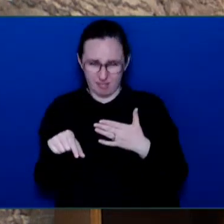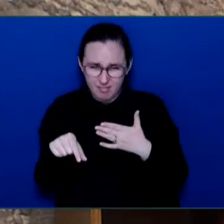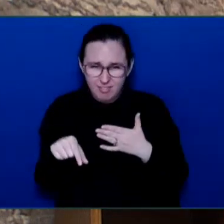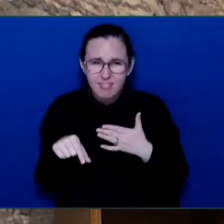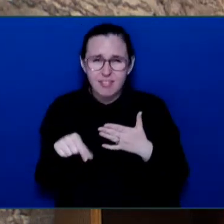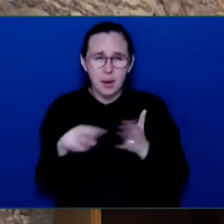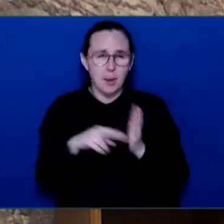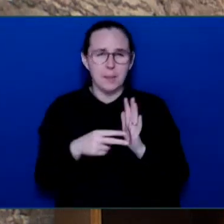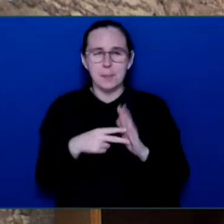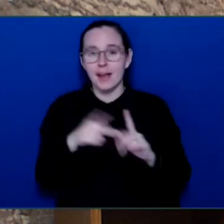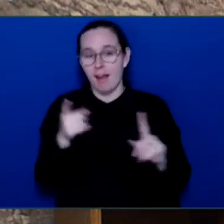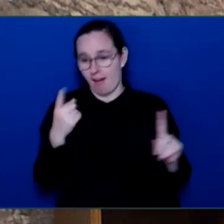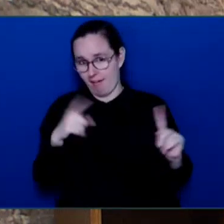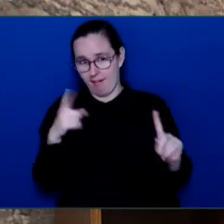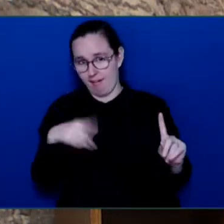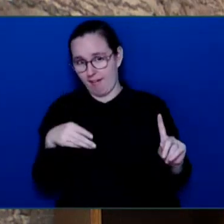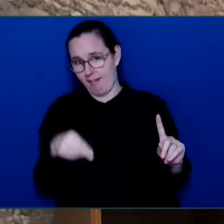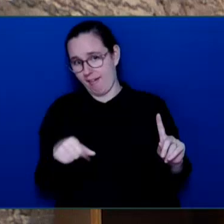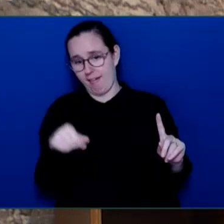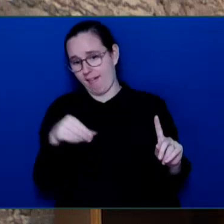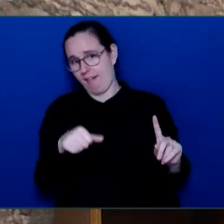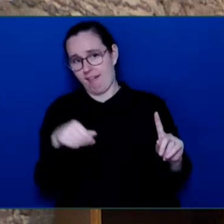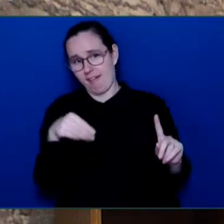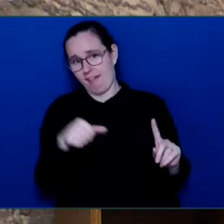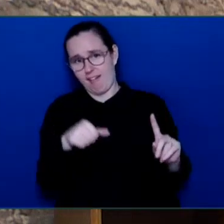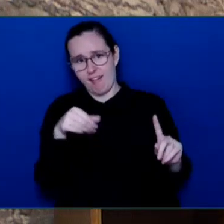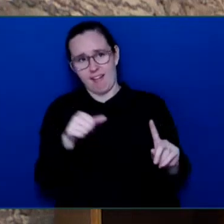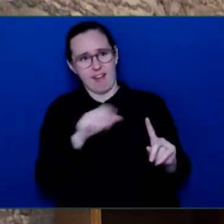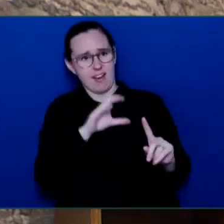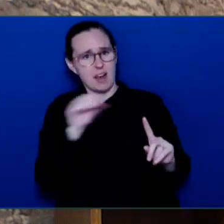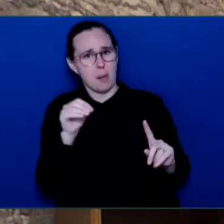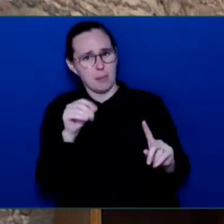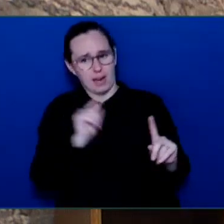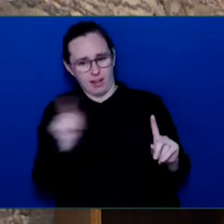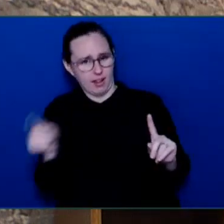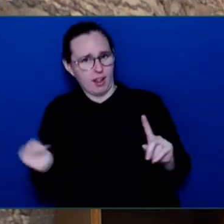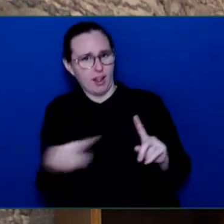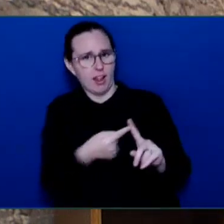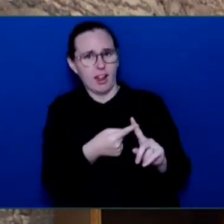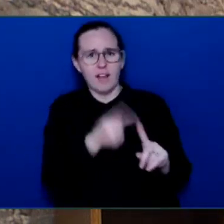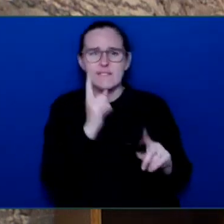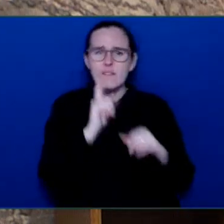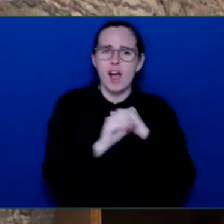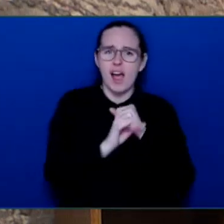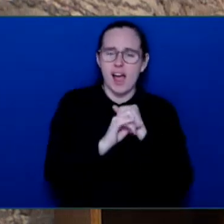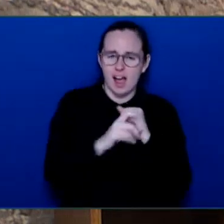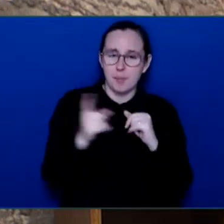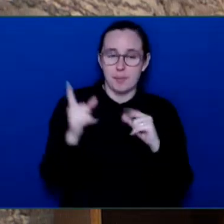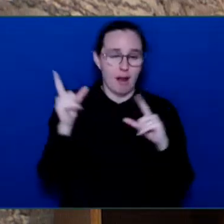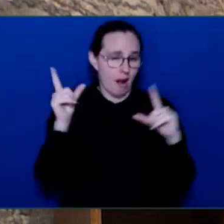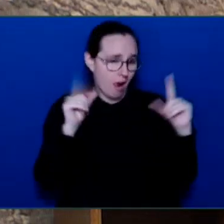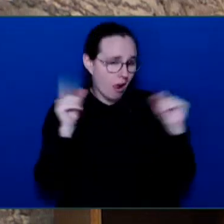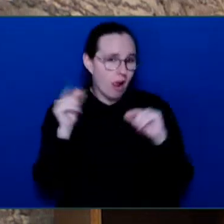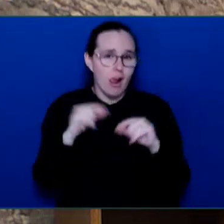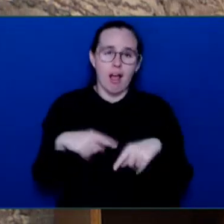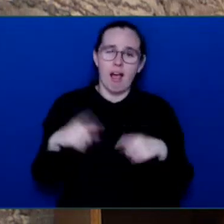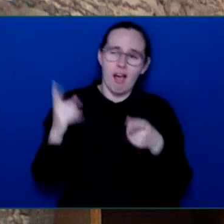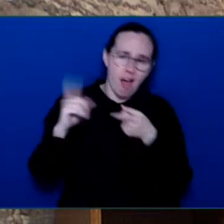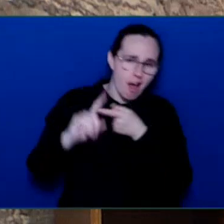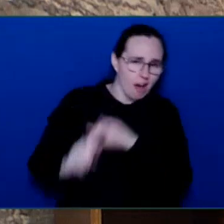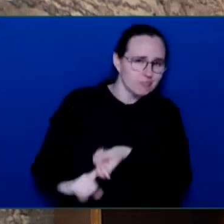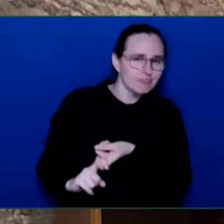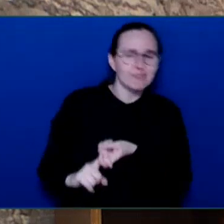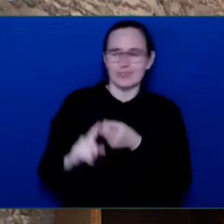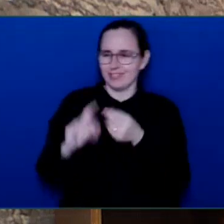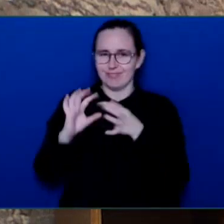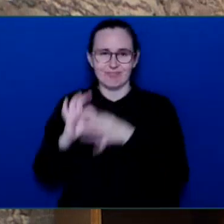political payola is fueling the $700 a second Cost BC advertising blitz during Canucks games, even as